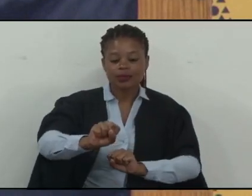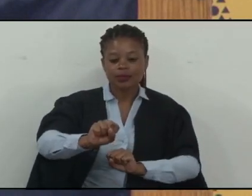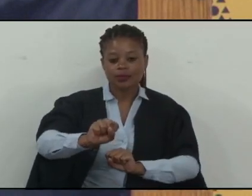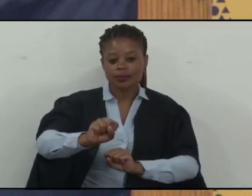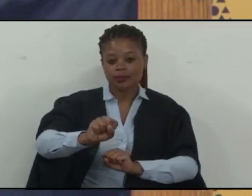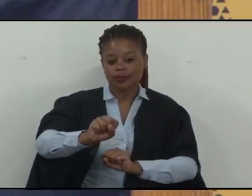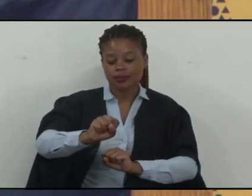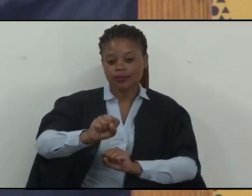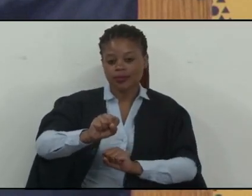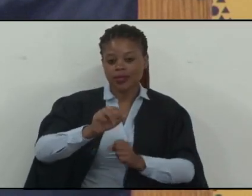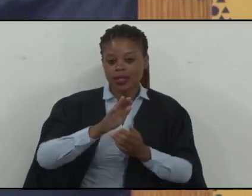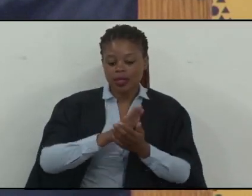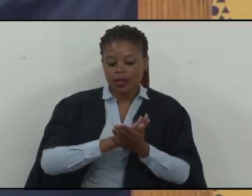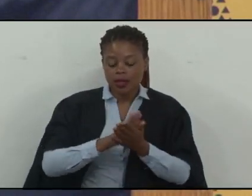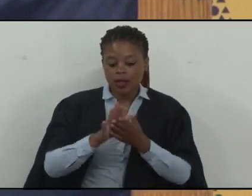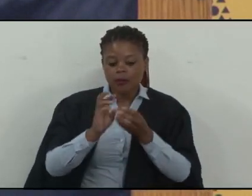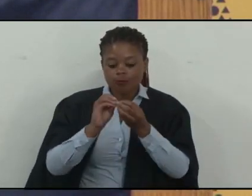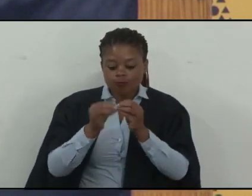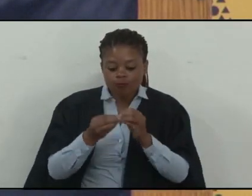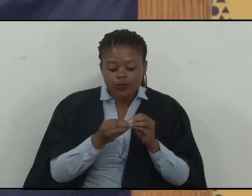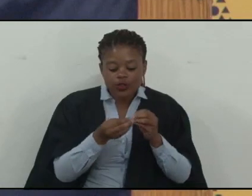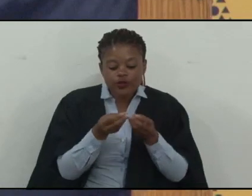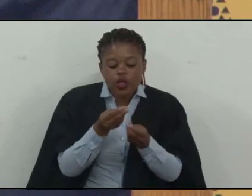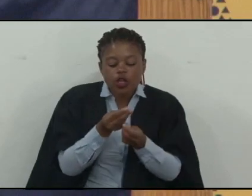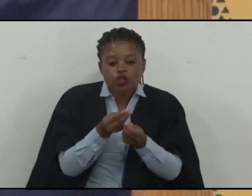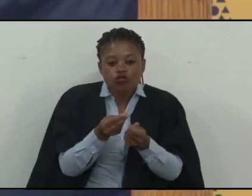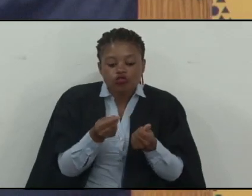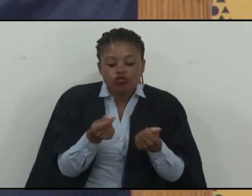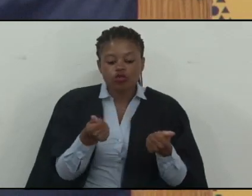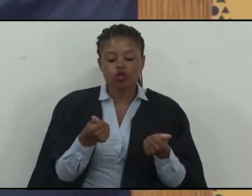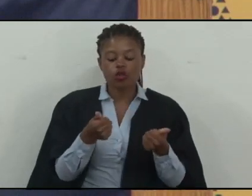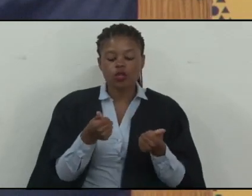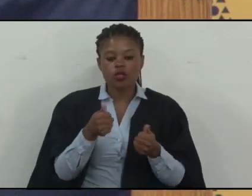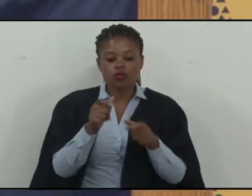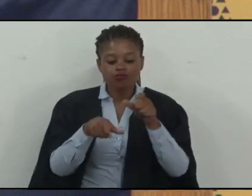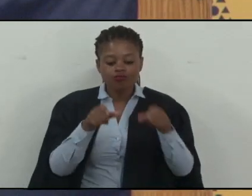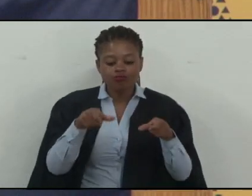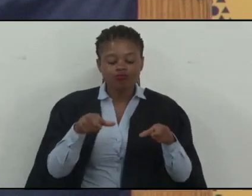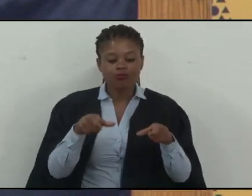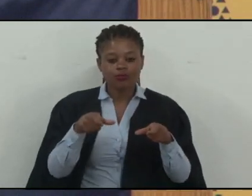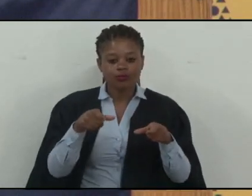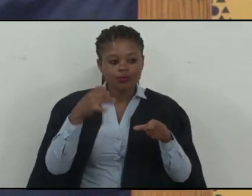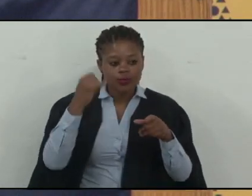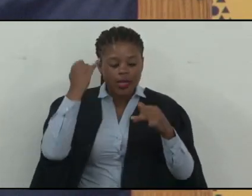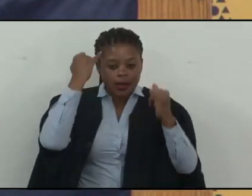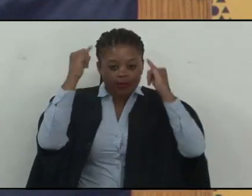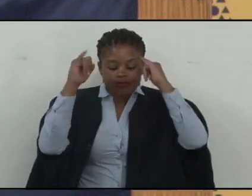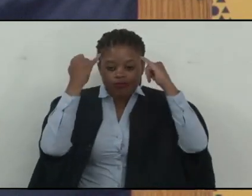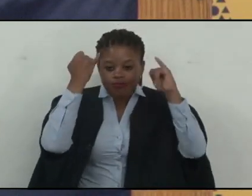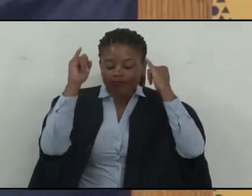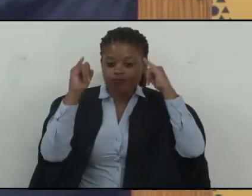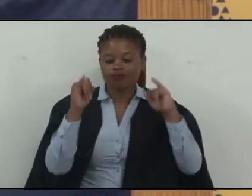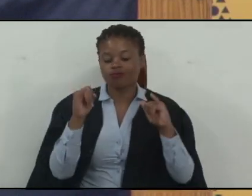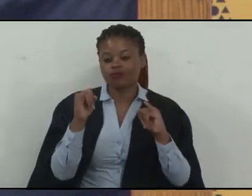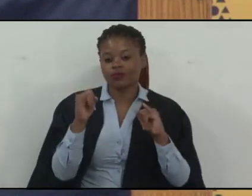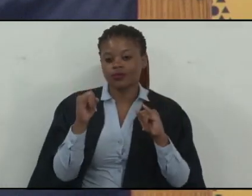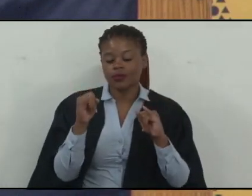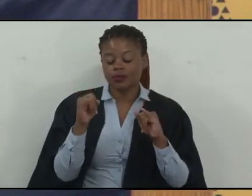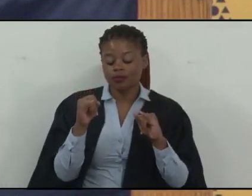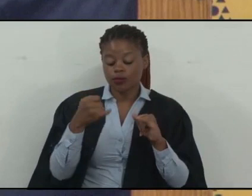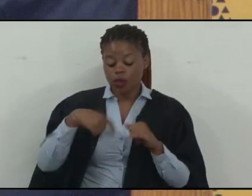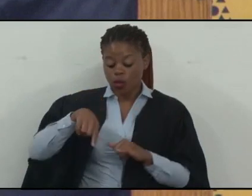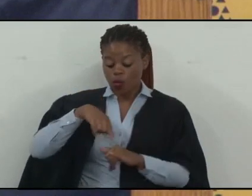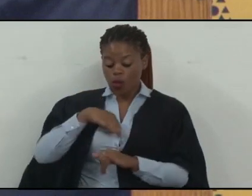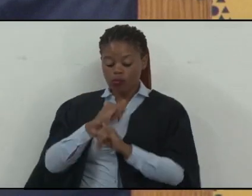expertise, and innovative, solution-driven creativity. As an